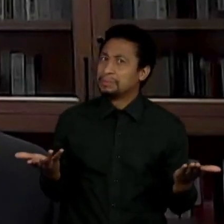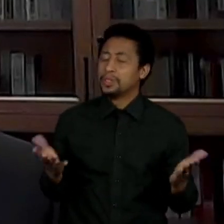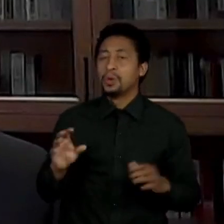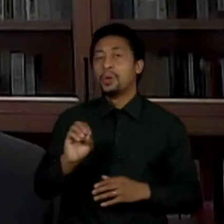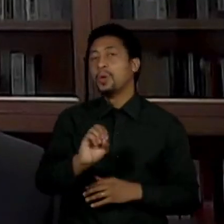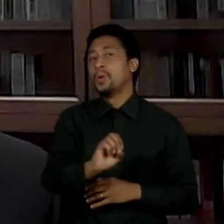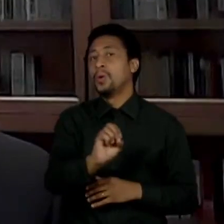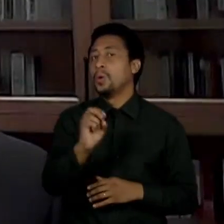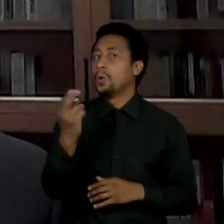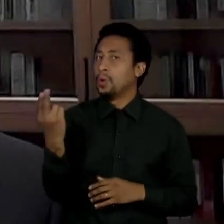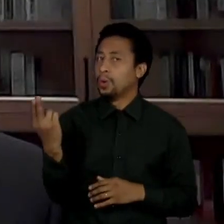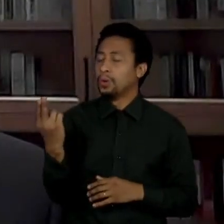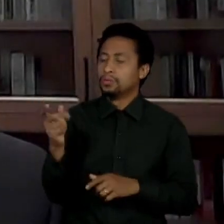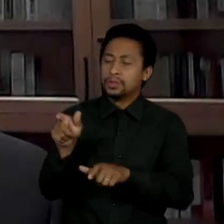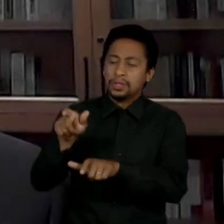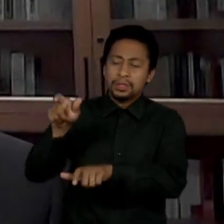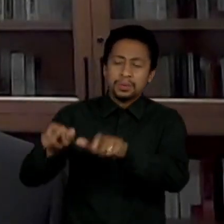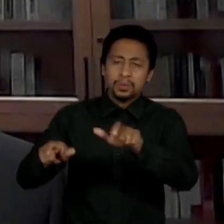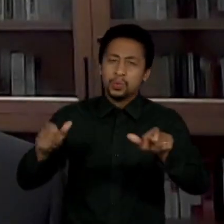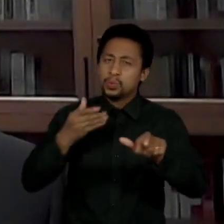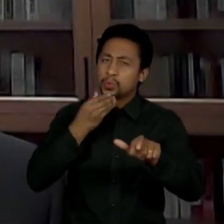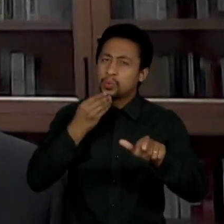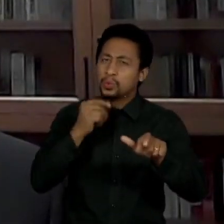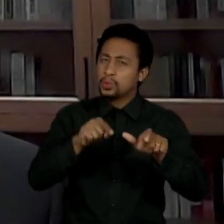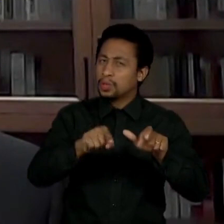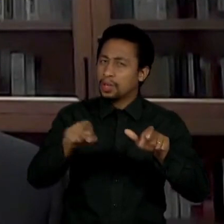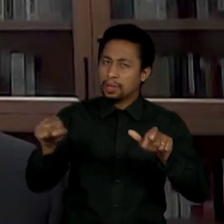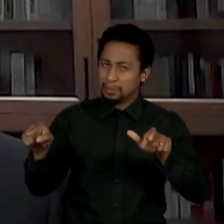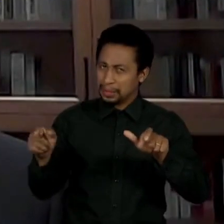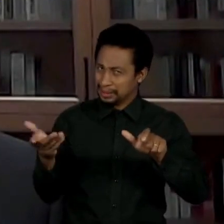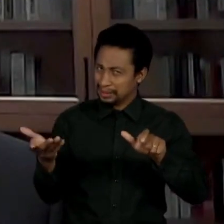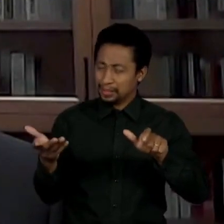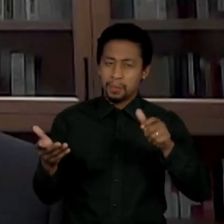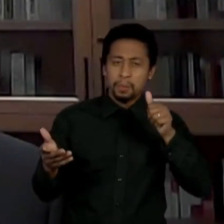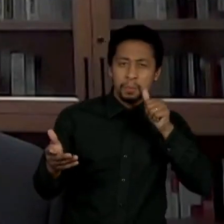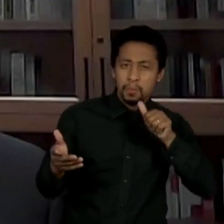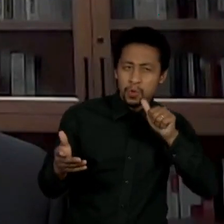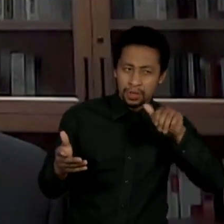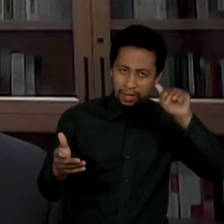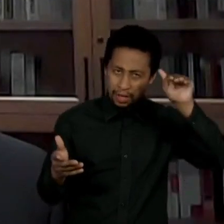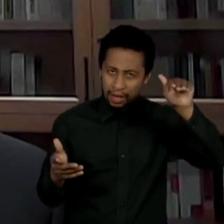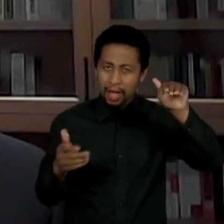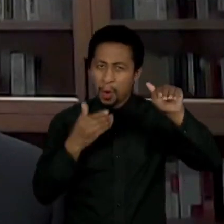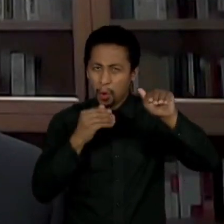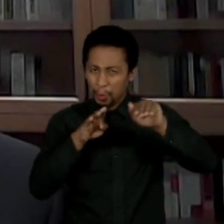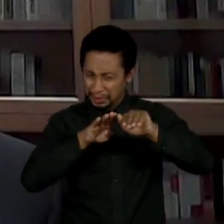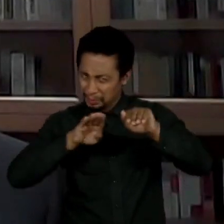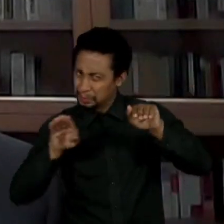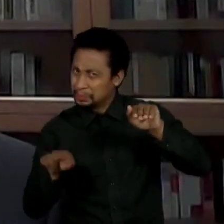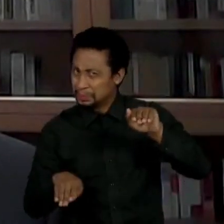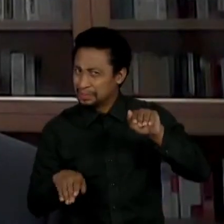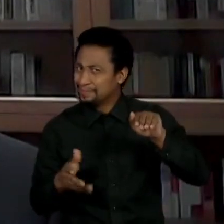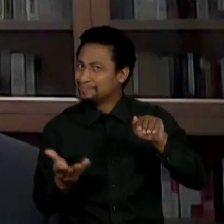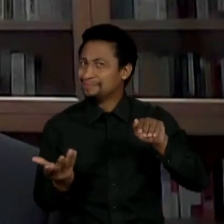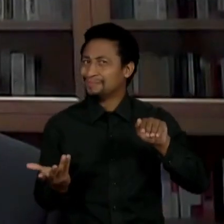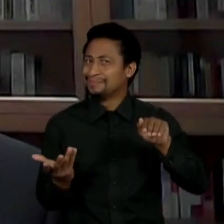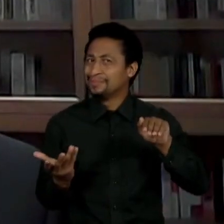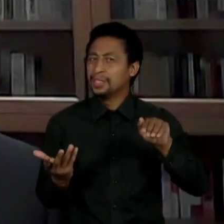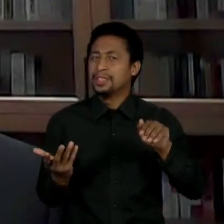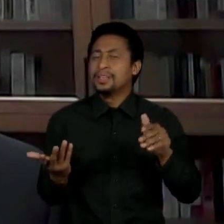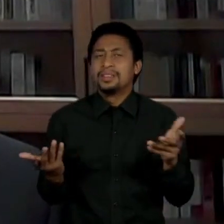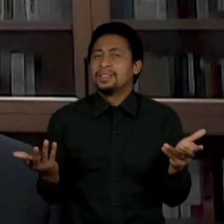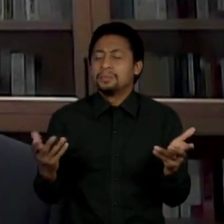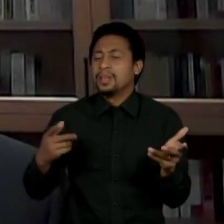or that men are inherently morally inferior to women because, say, they can't